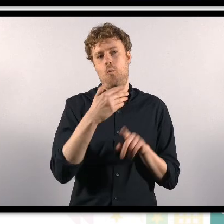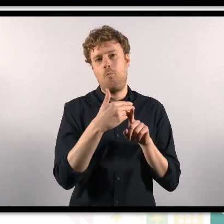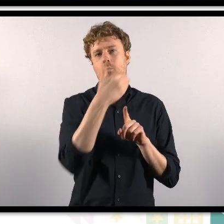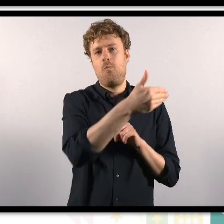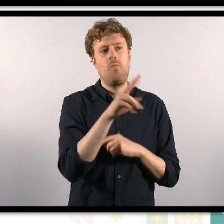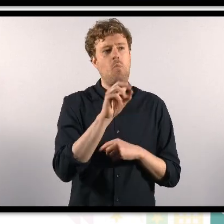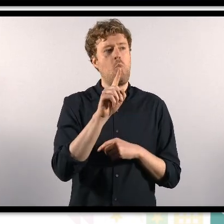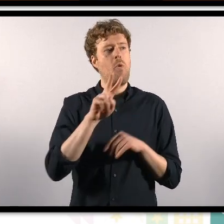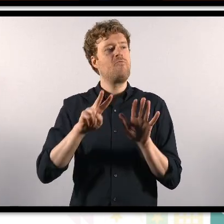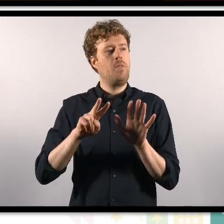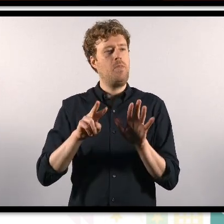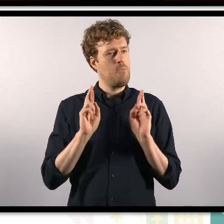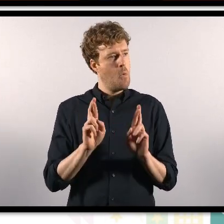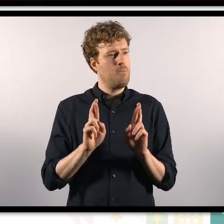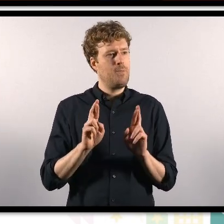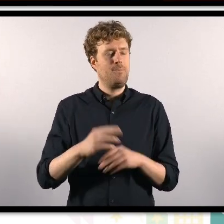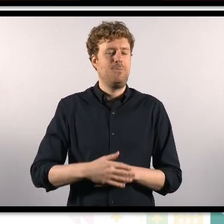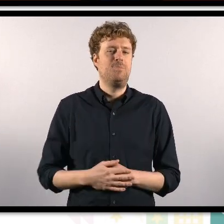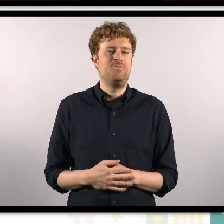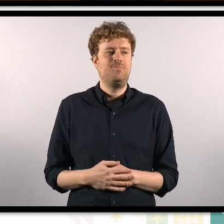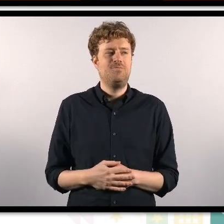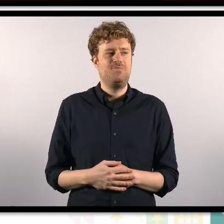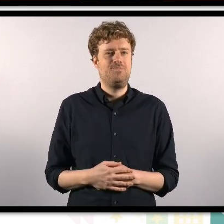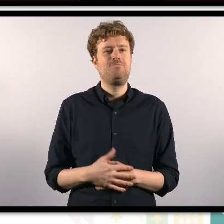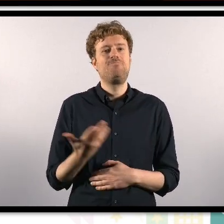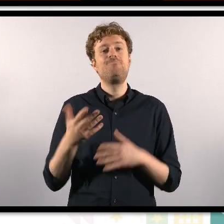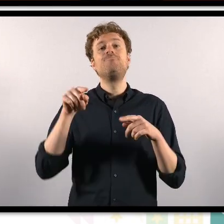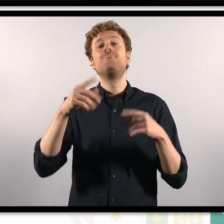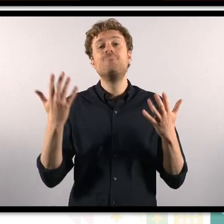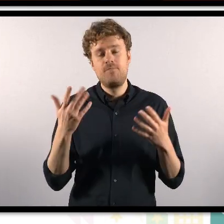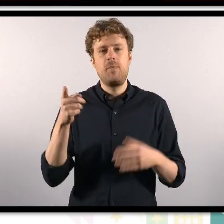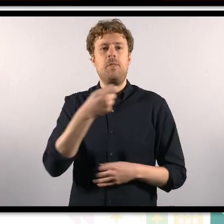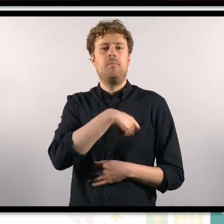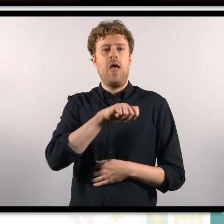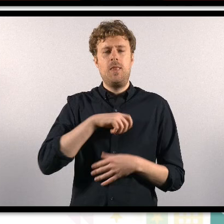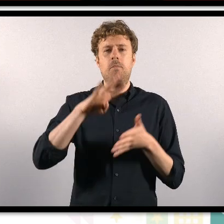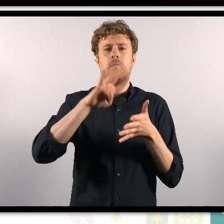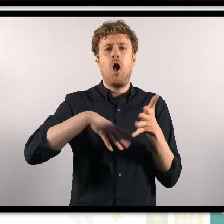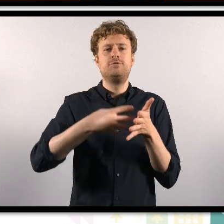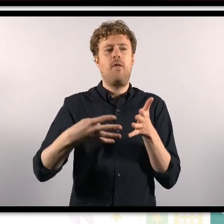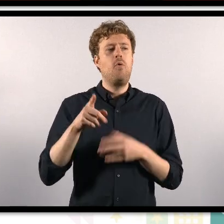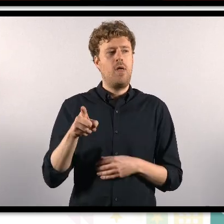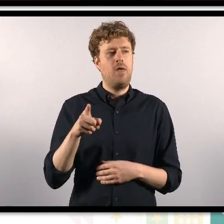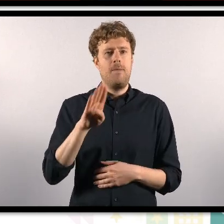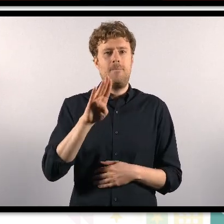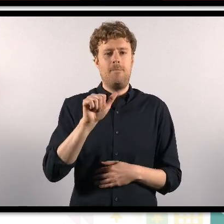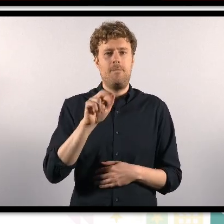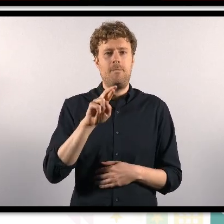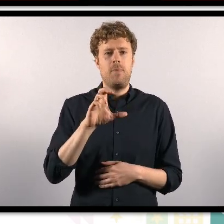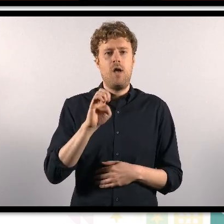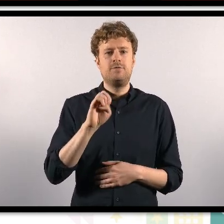be back there. So, I want to thank everyone for coming and showing up. I truly hope you have a